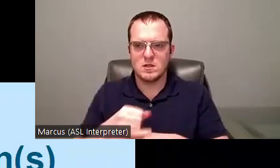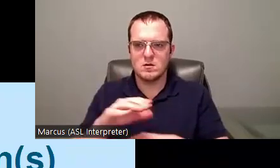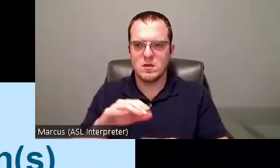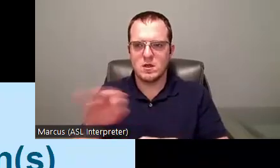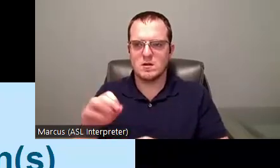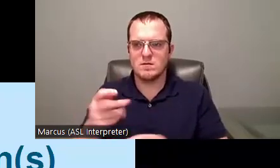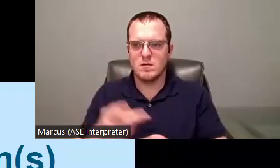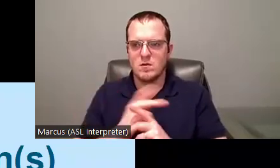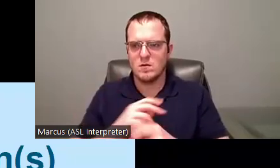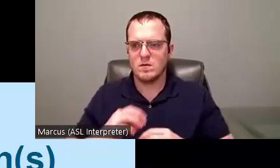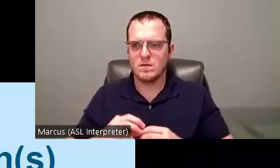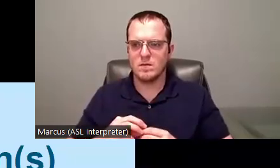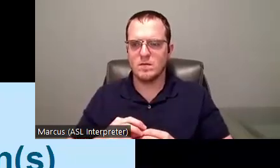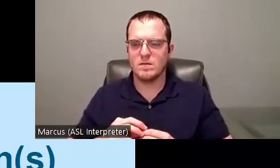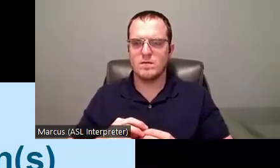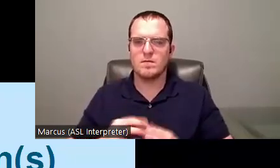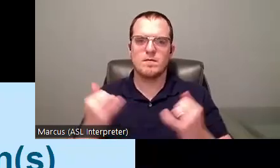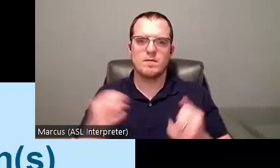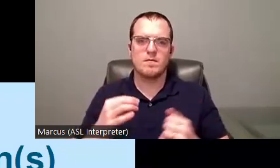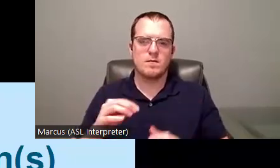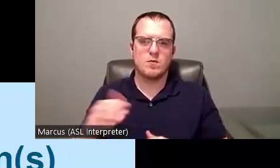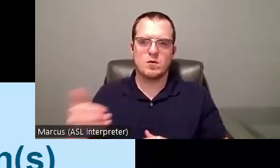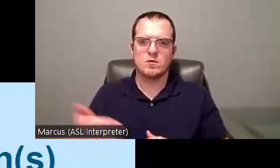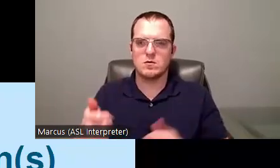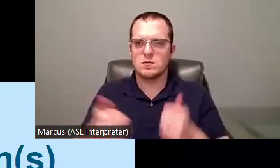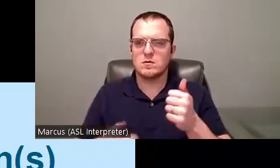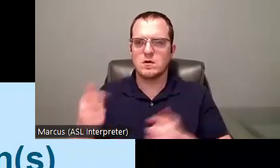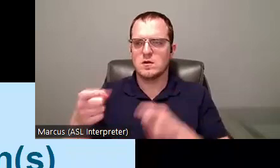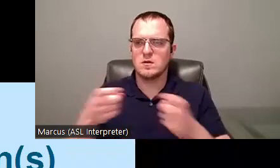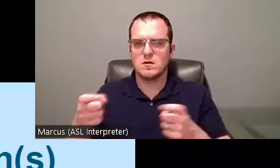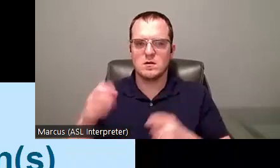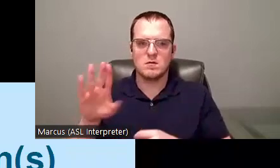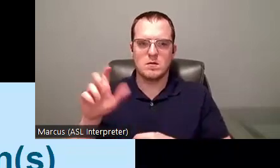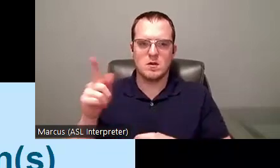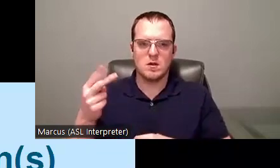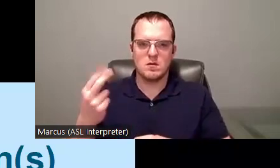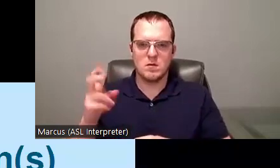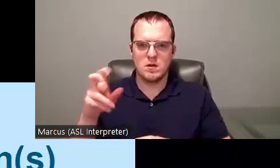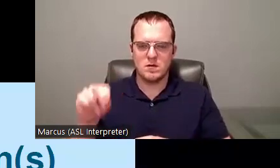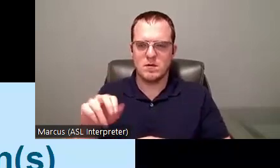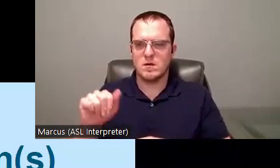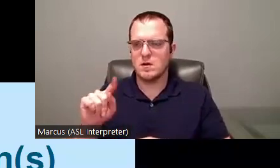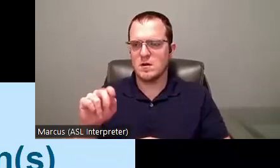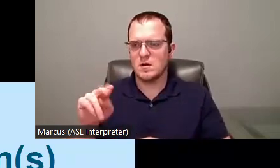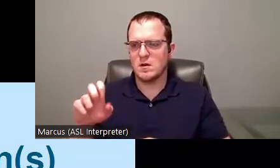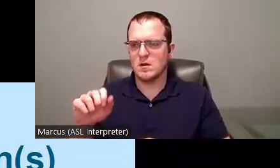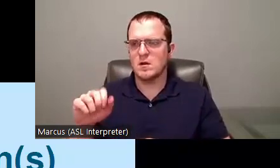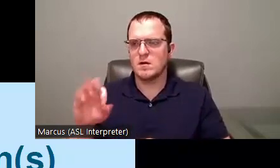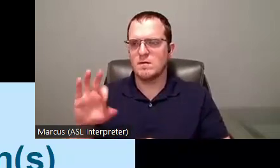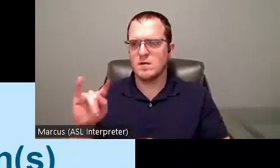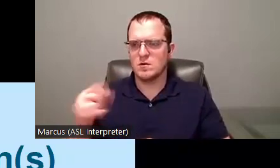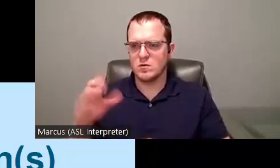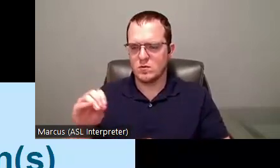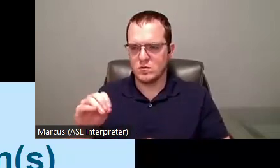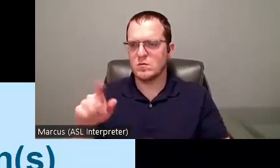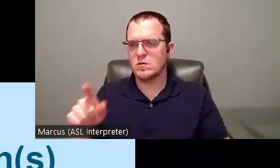loan. I would now like to introduce the executive director of Bethlehem Haven, Annette Fetchko. Annette is going to make a statement to the